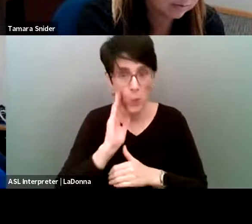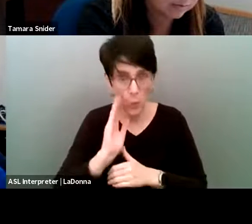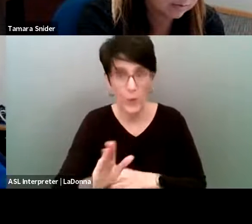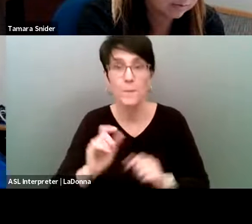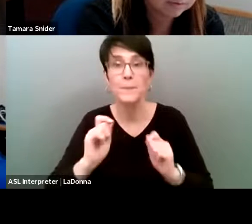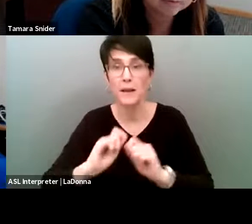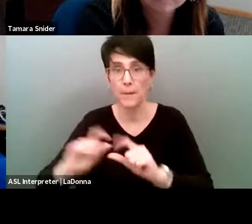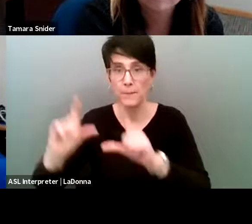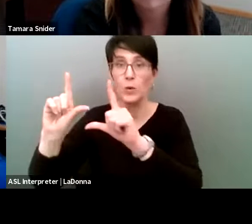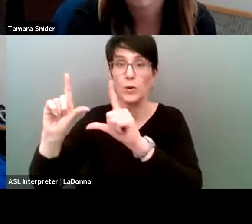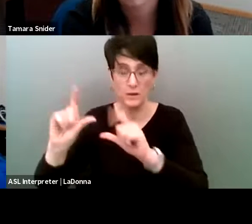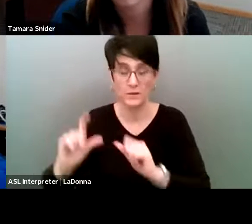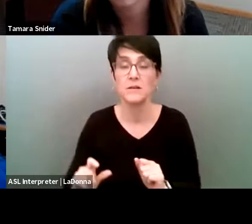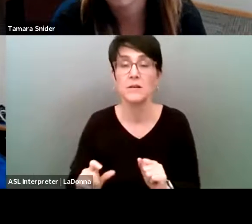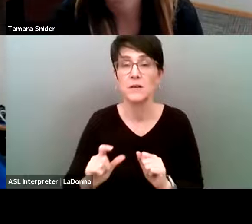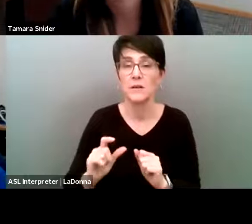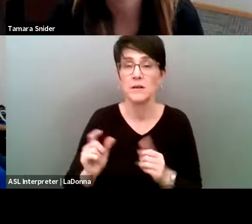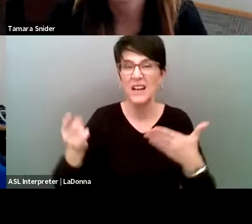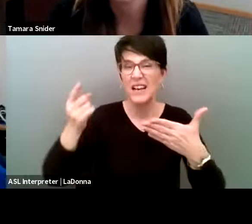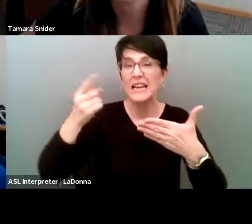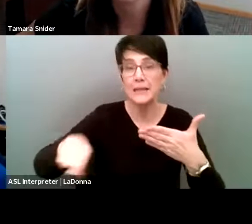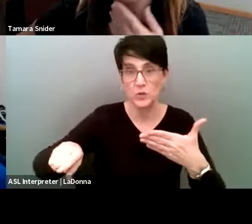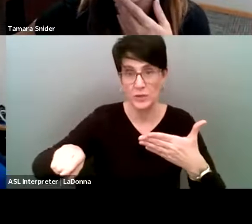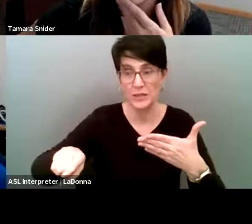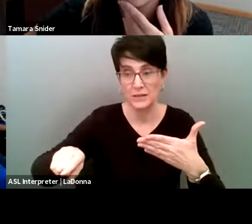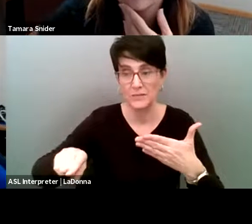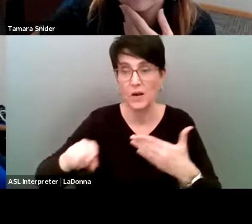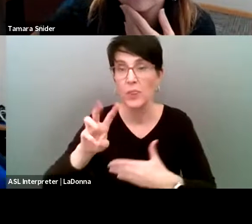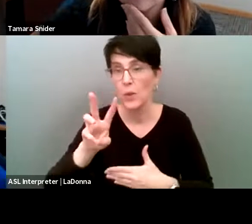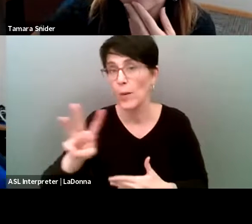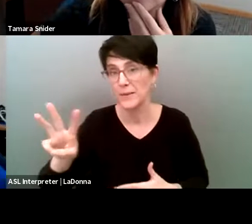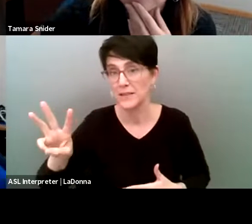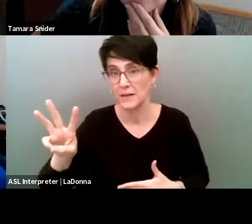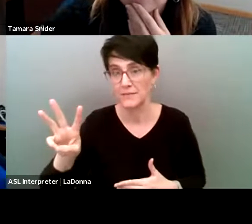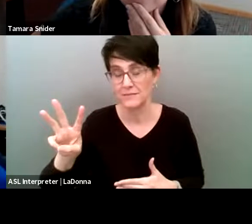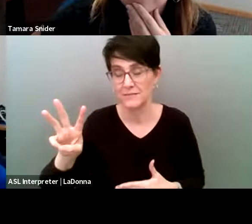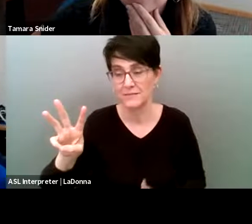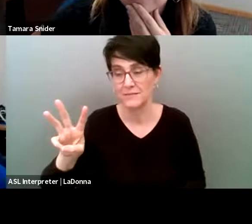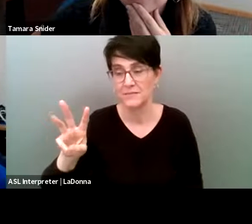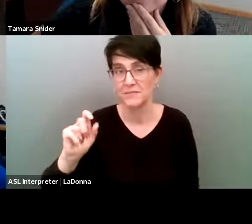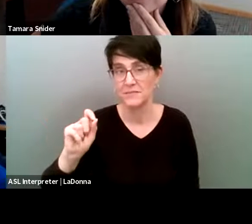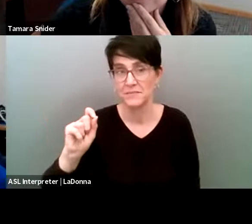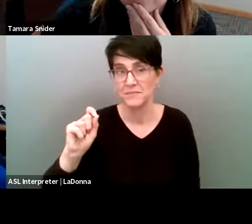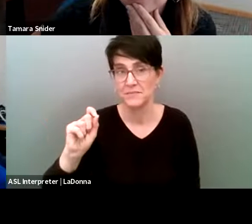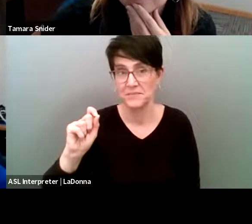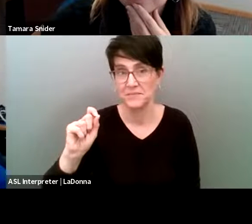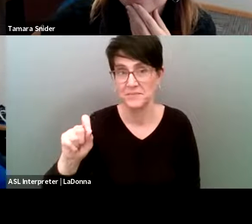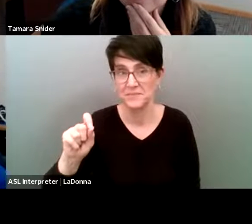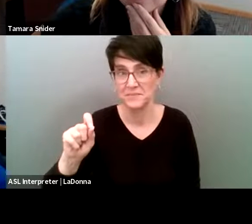on our website next week at